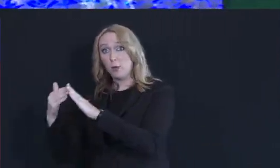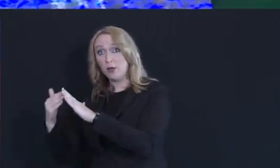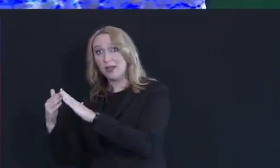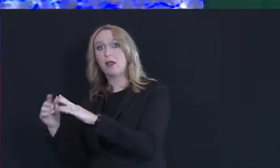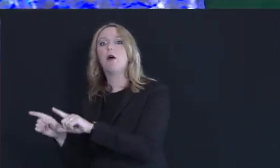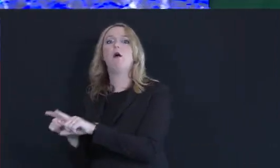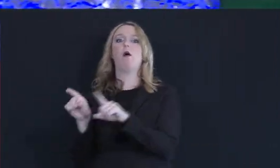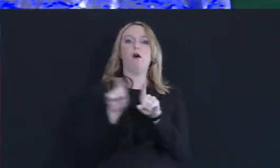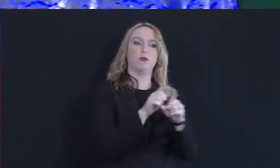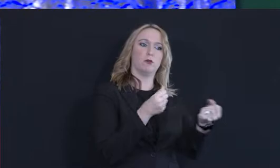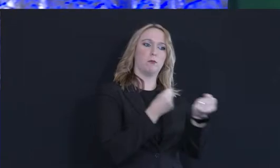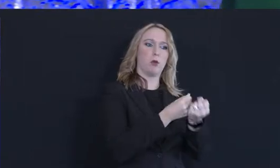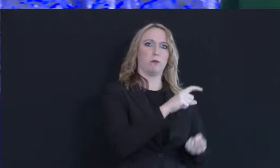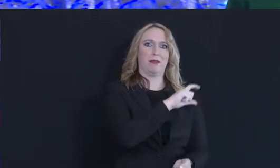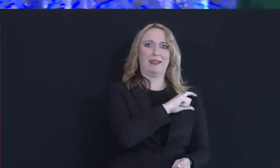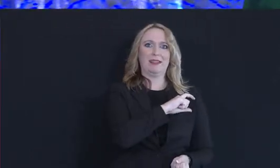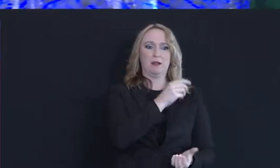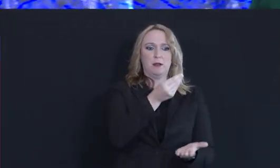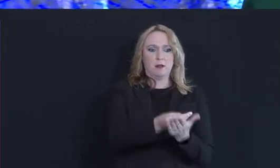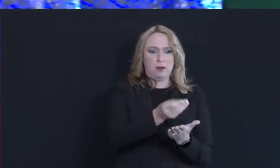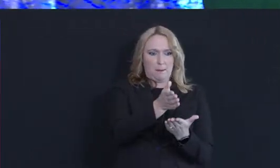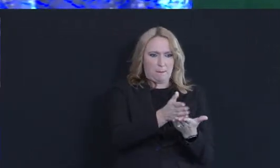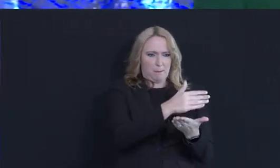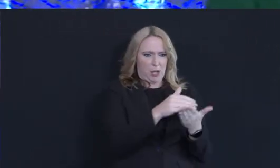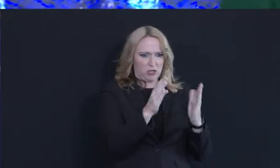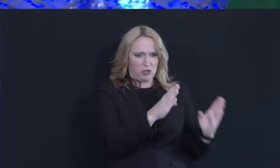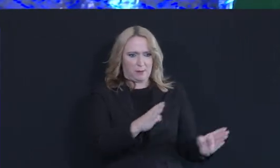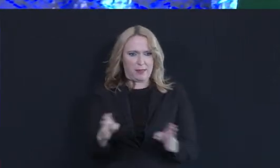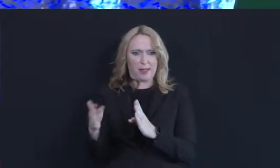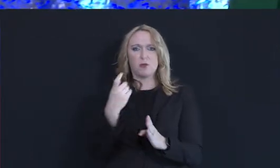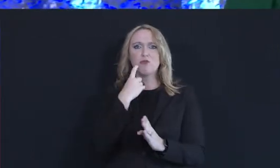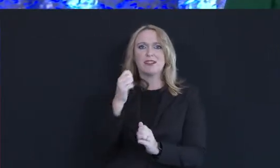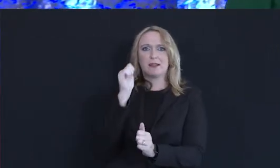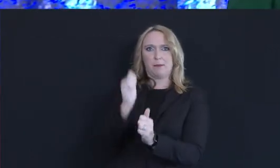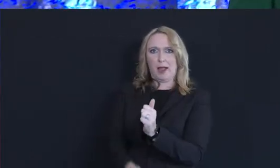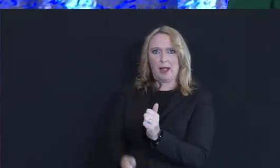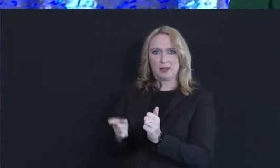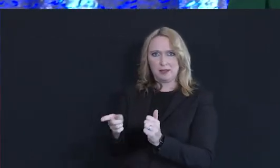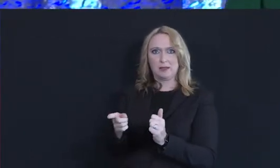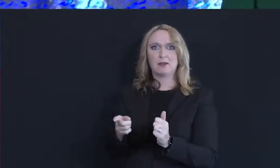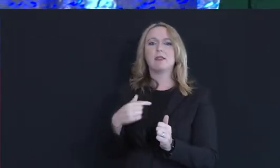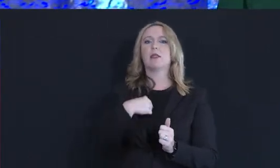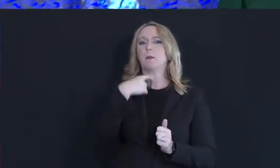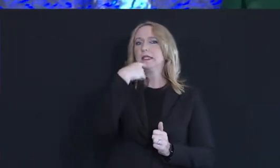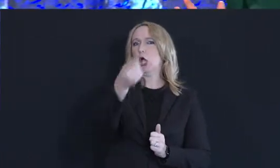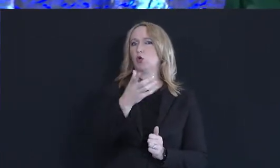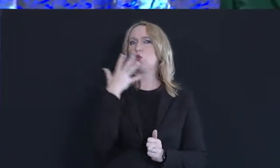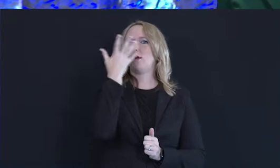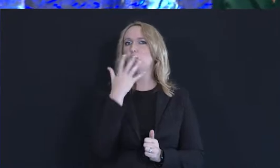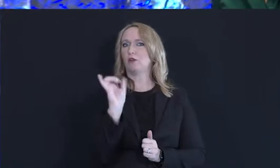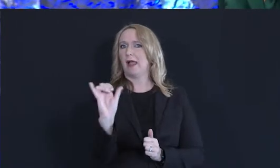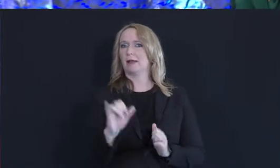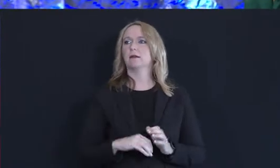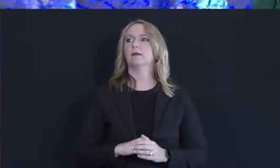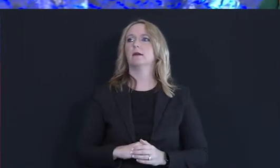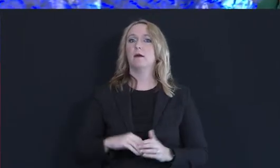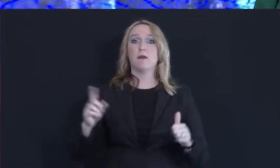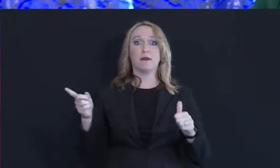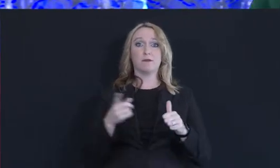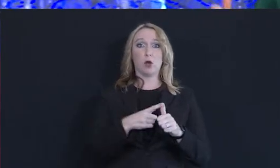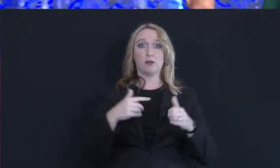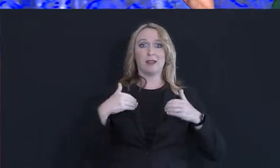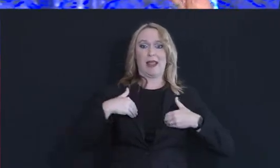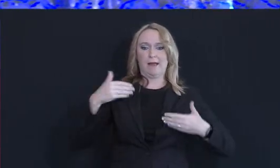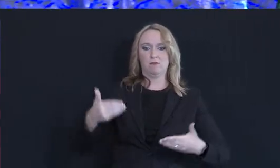our budget just passed on Tuesday along with some additional arpa designations and here's what it looked like first we launched a new